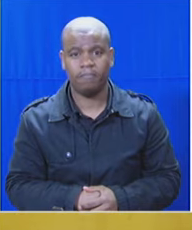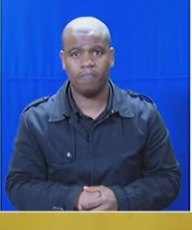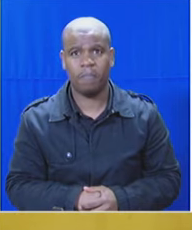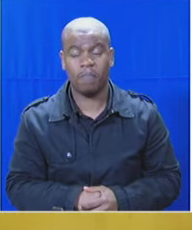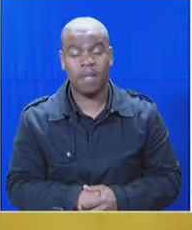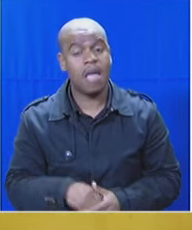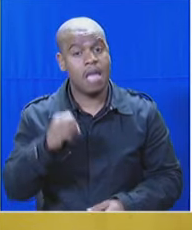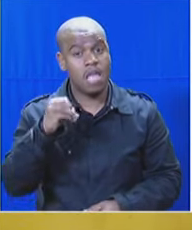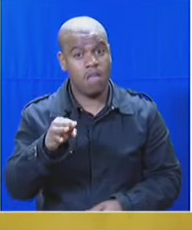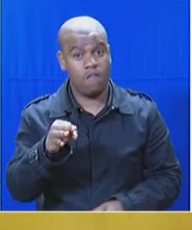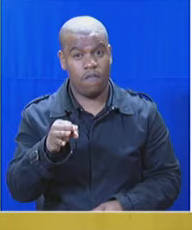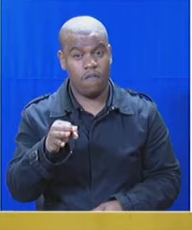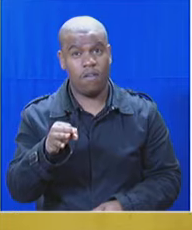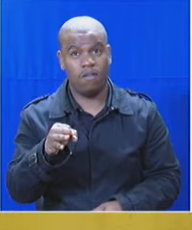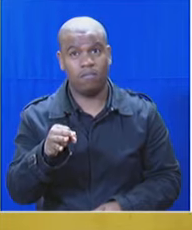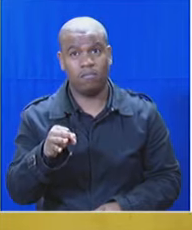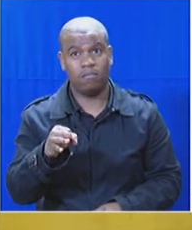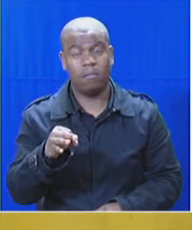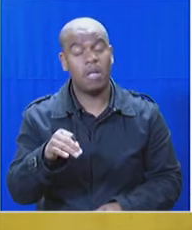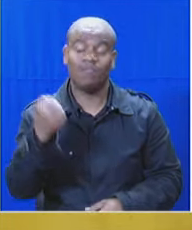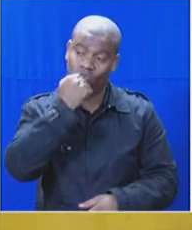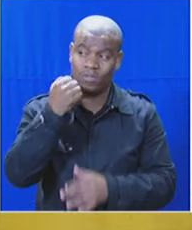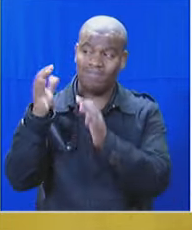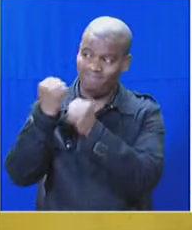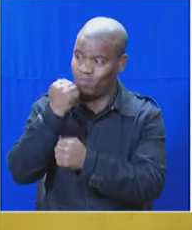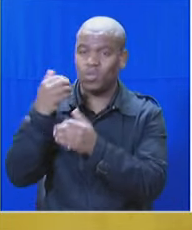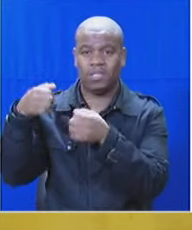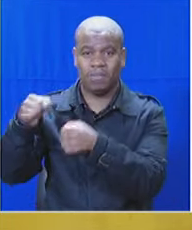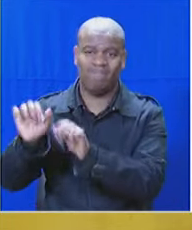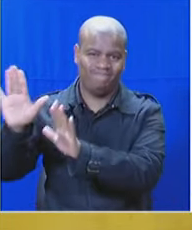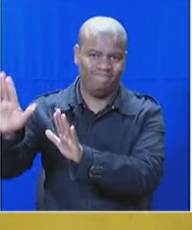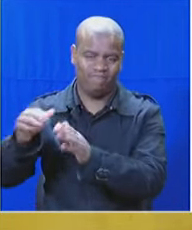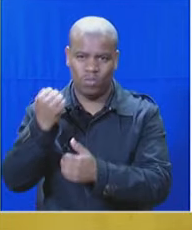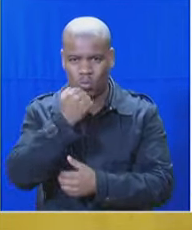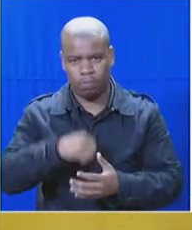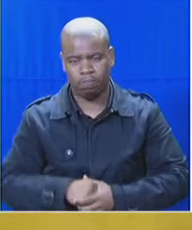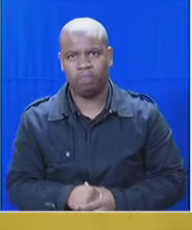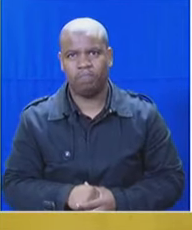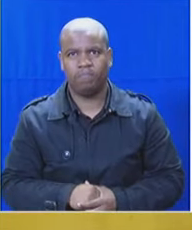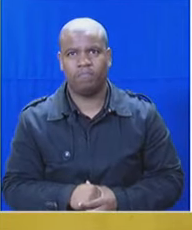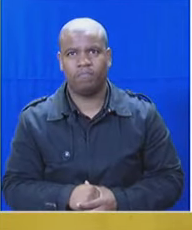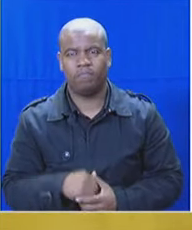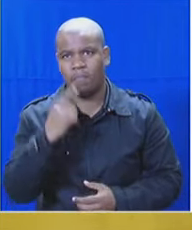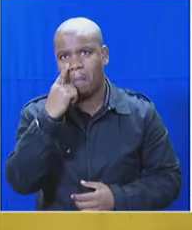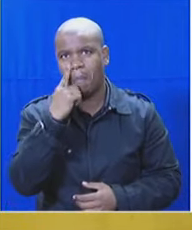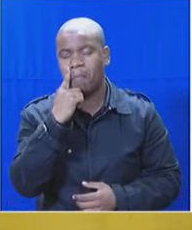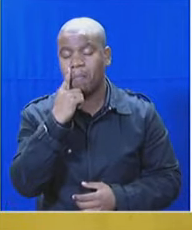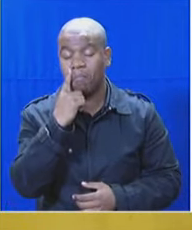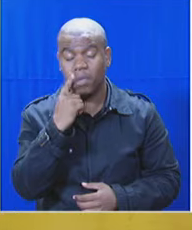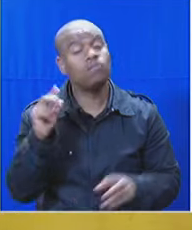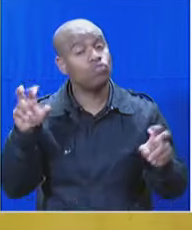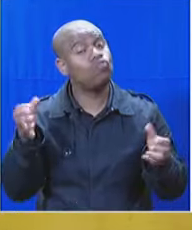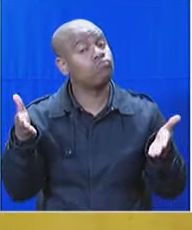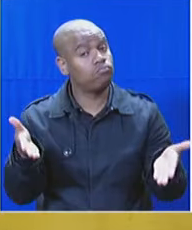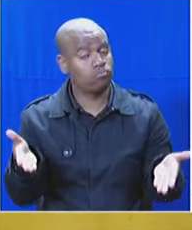xolo sihlalo omhle. Xolo sihlalo wami. So injalo lento singayo